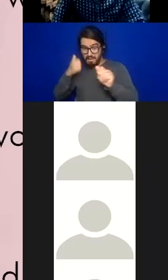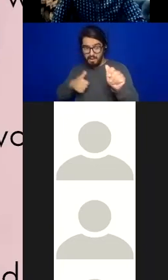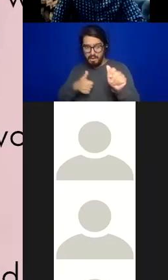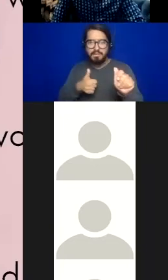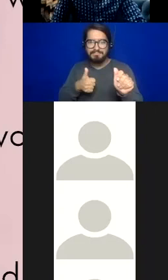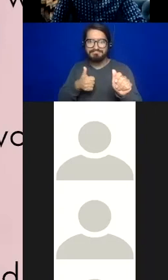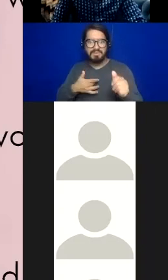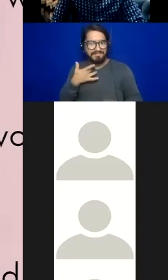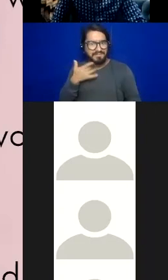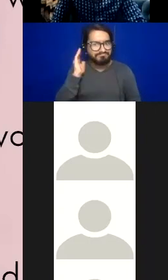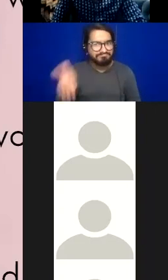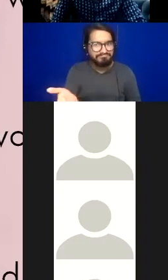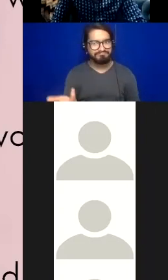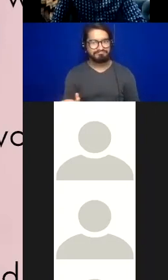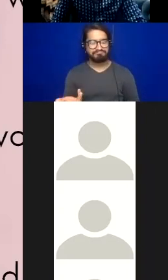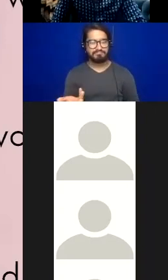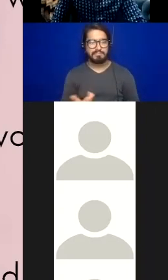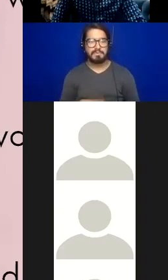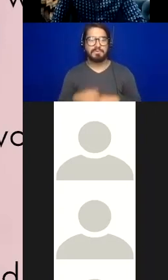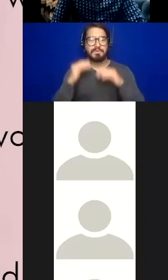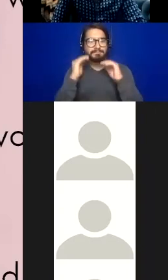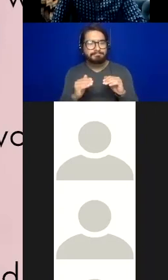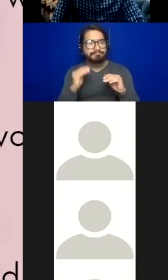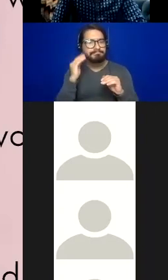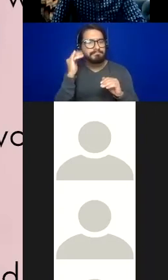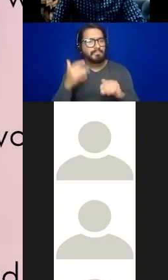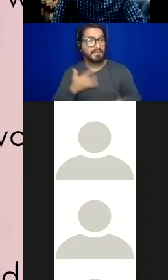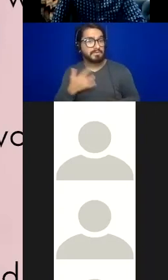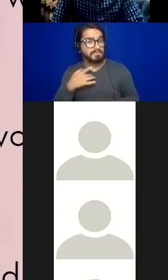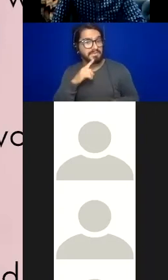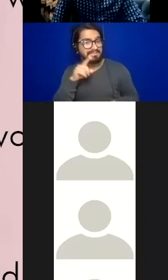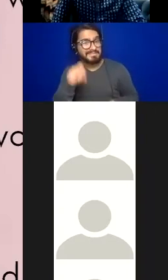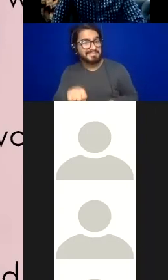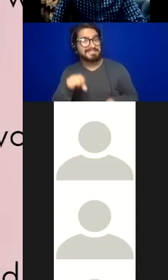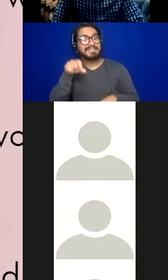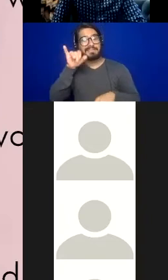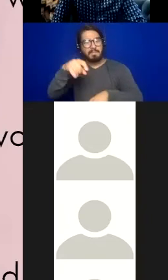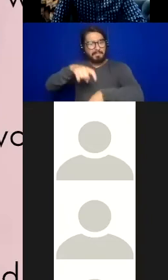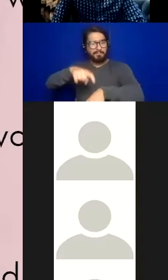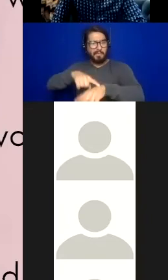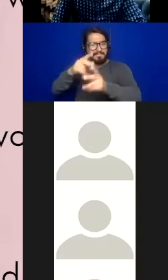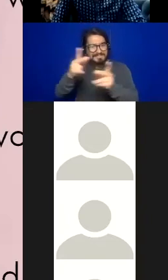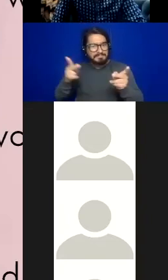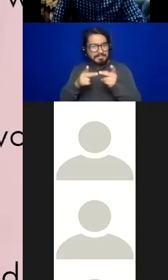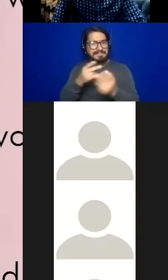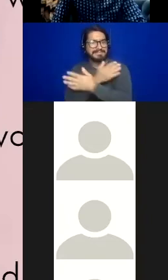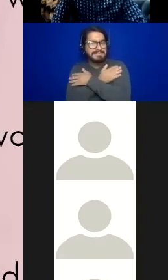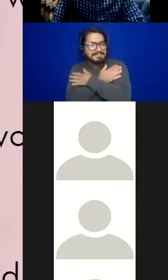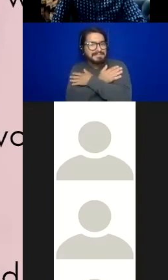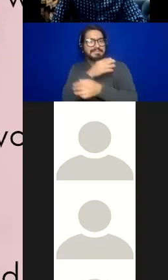I need when I'm in those states is a place to rest and someone to listen until I run out of the story and land